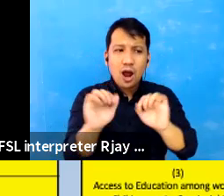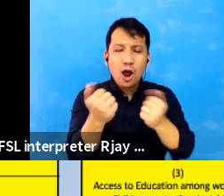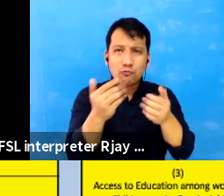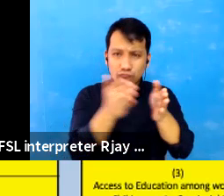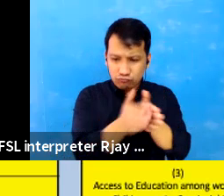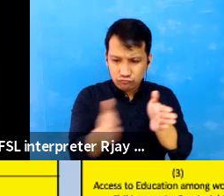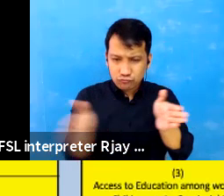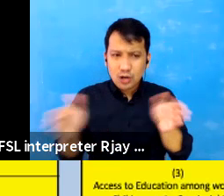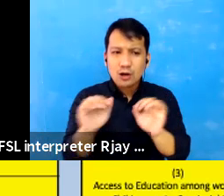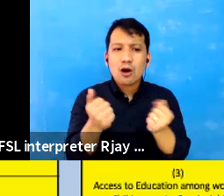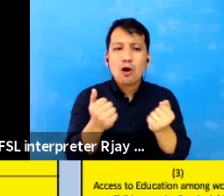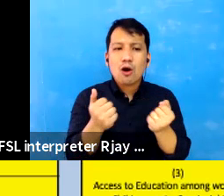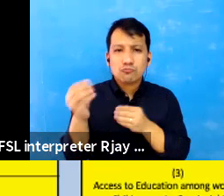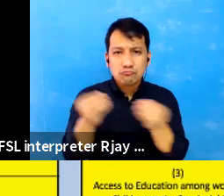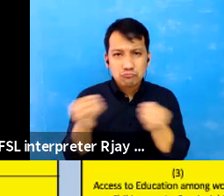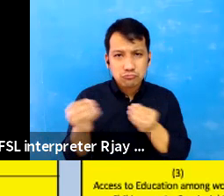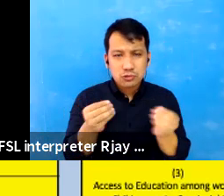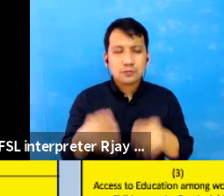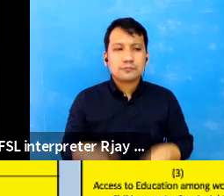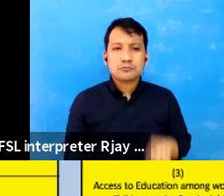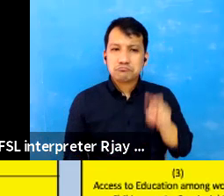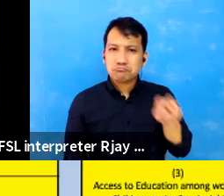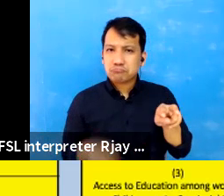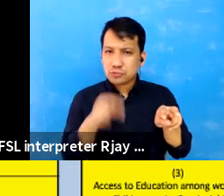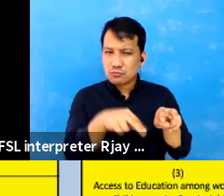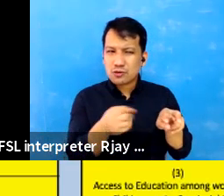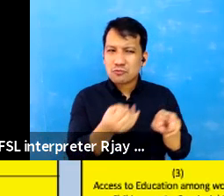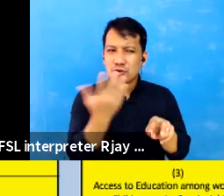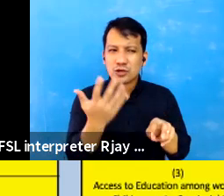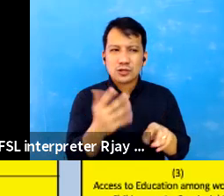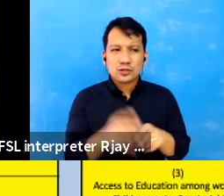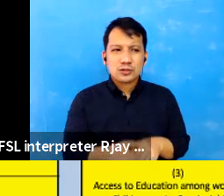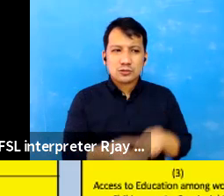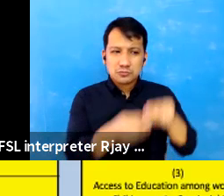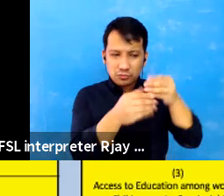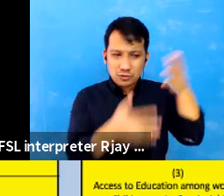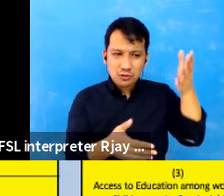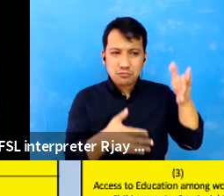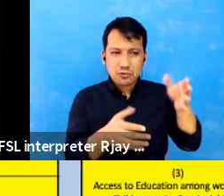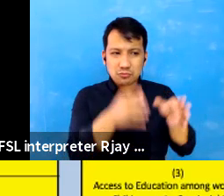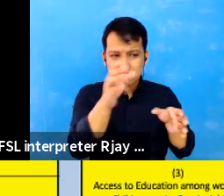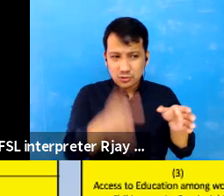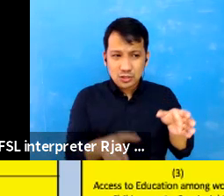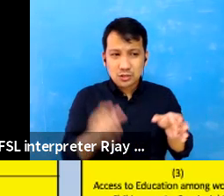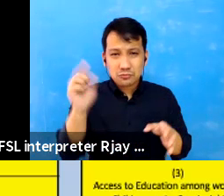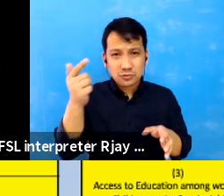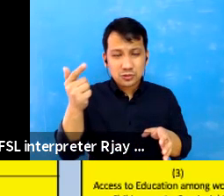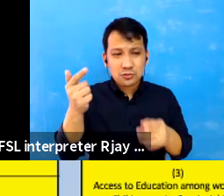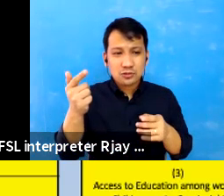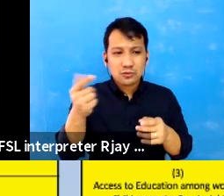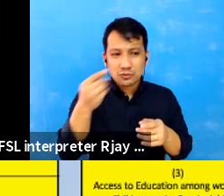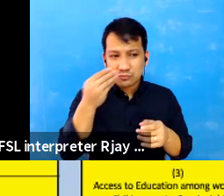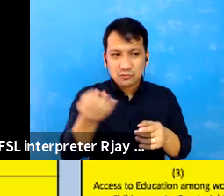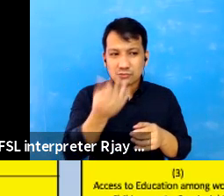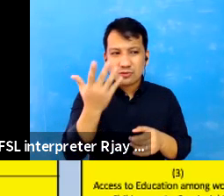it's operated. As we can see here, we only have 3 grain, but there is no grain in the